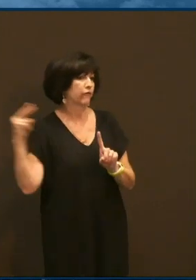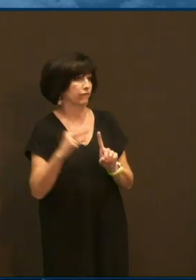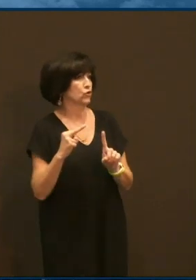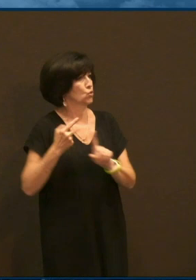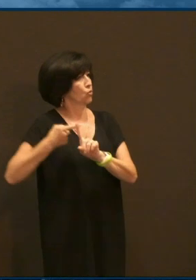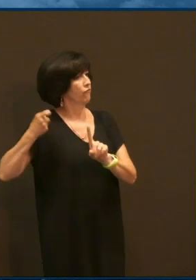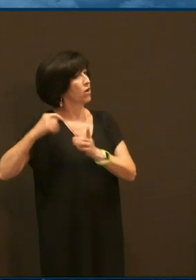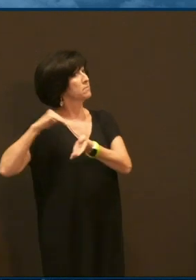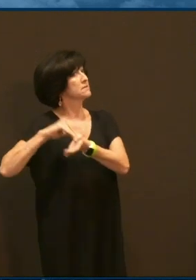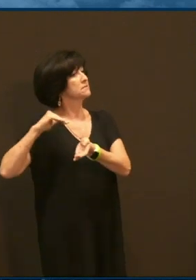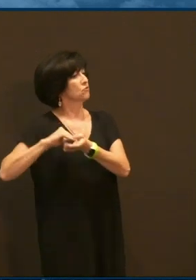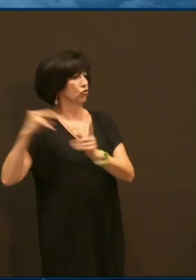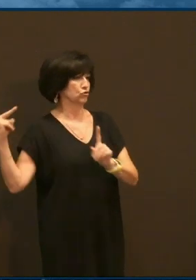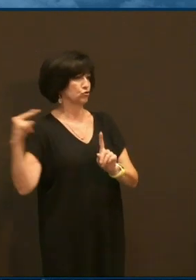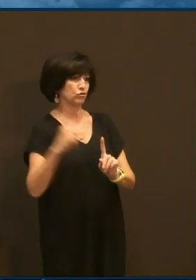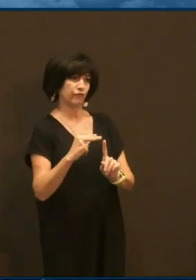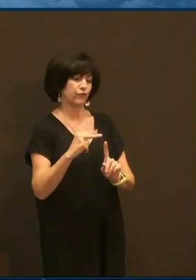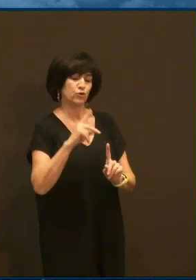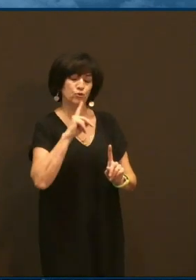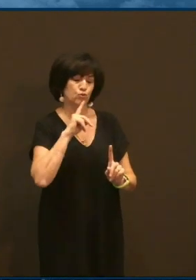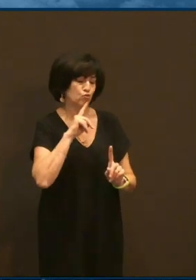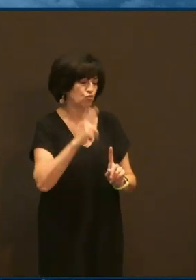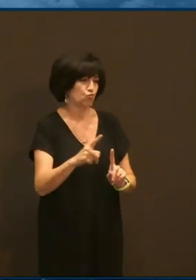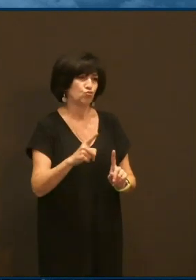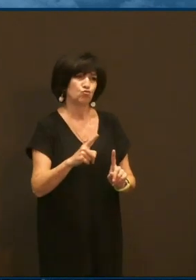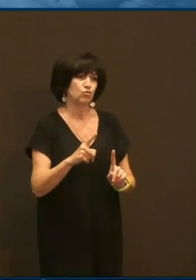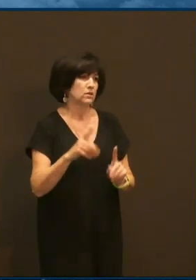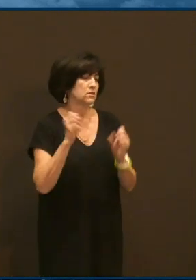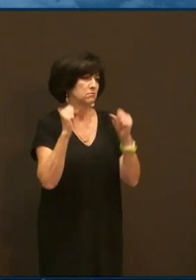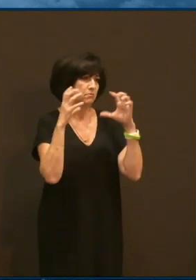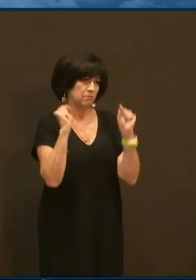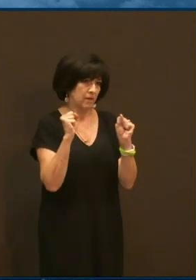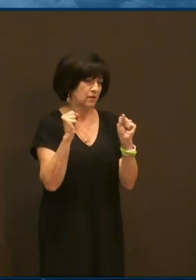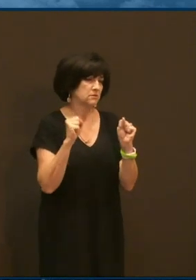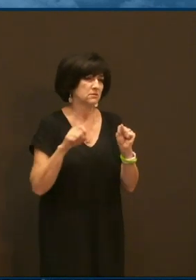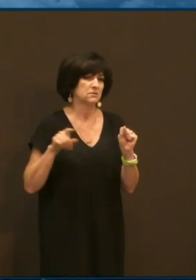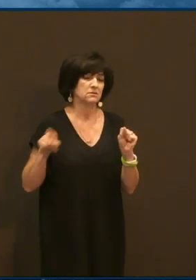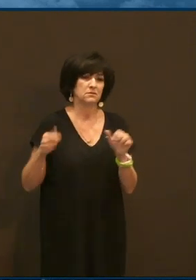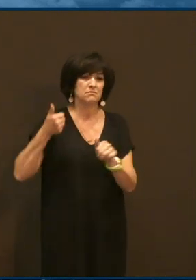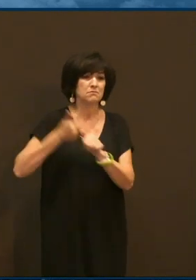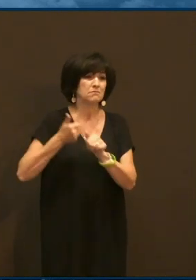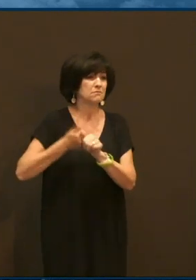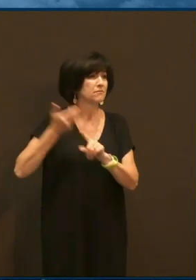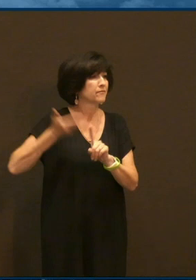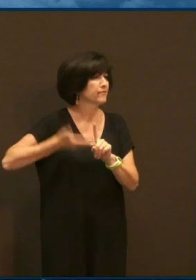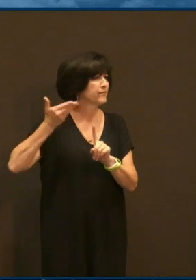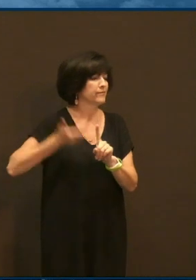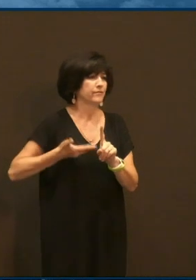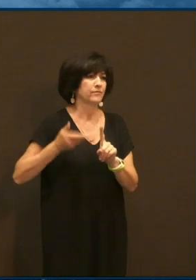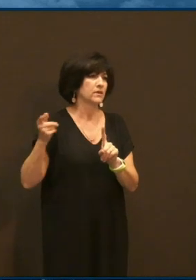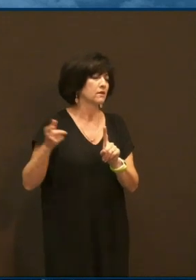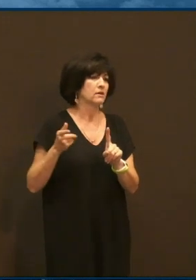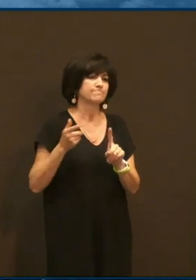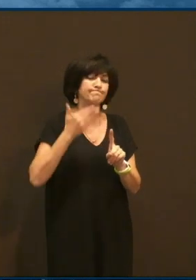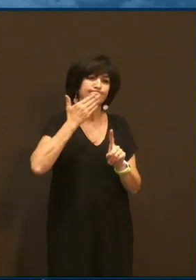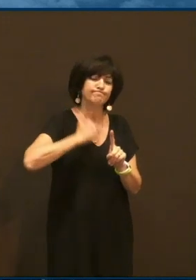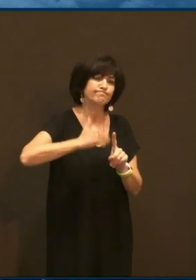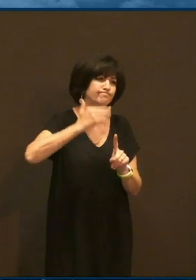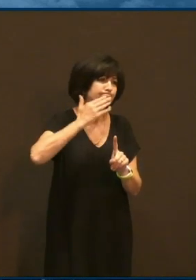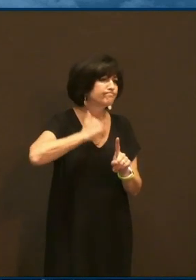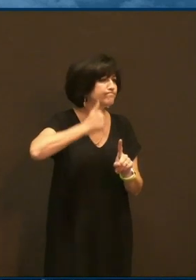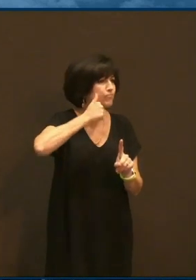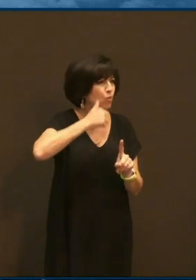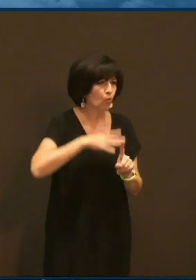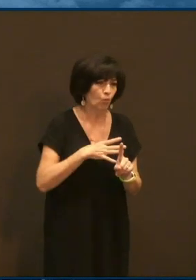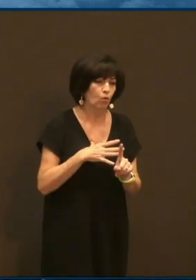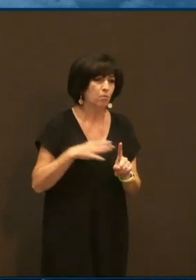just a delightful woman with incredible grace and great leadership. And, there are a